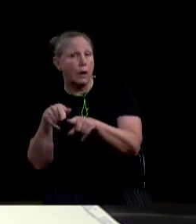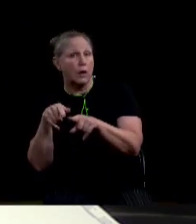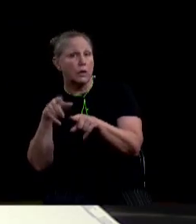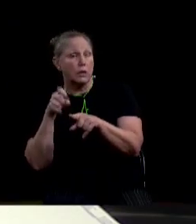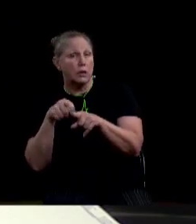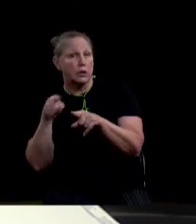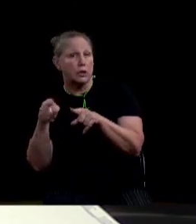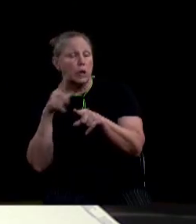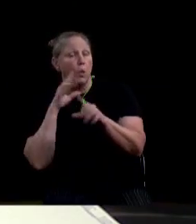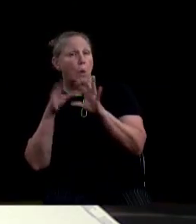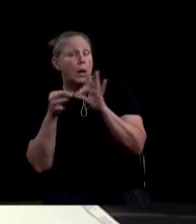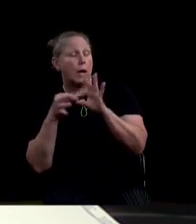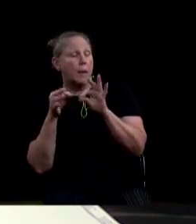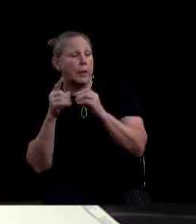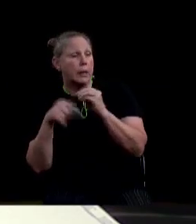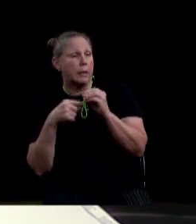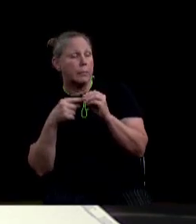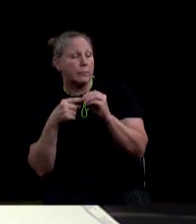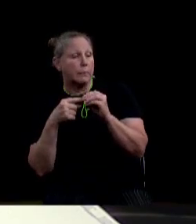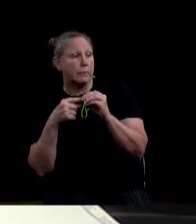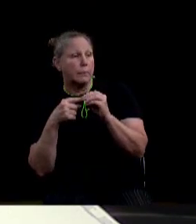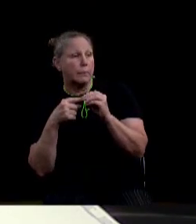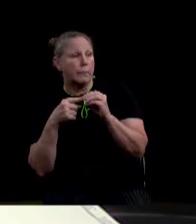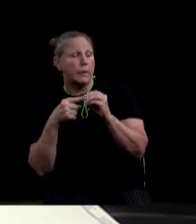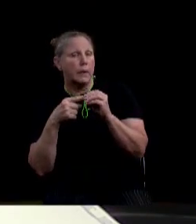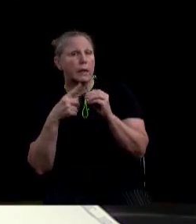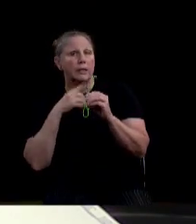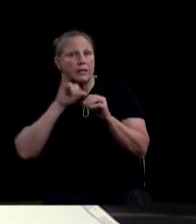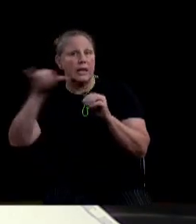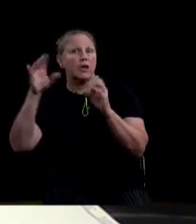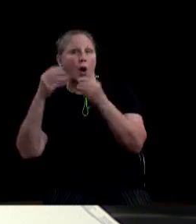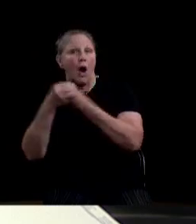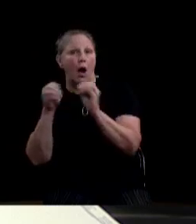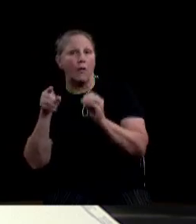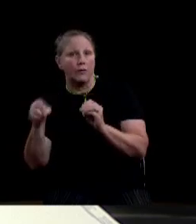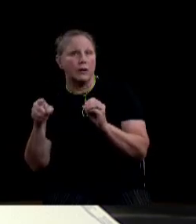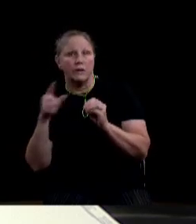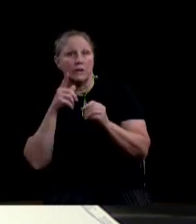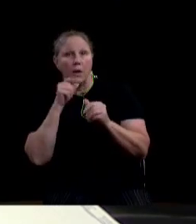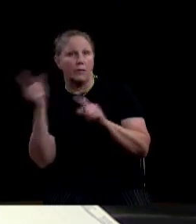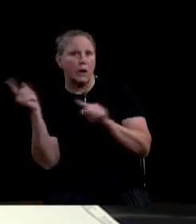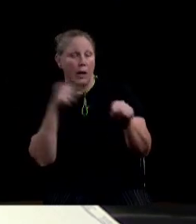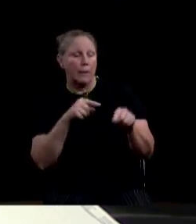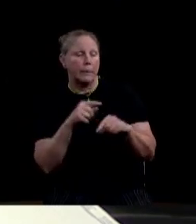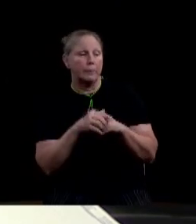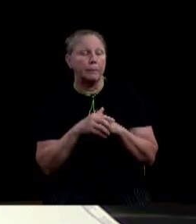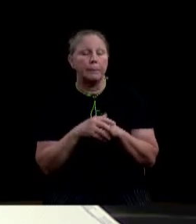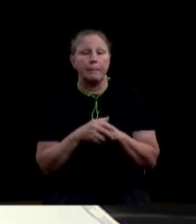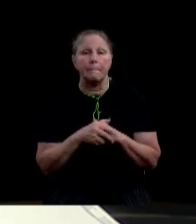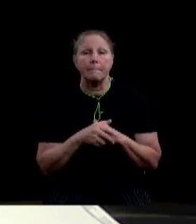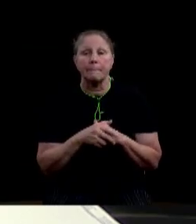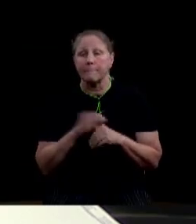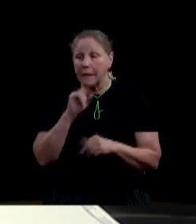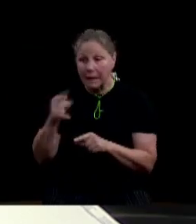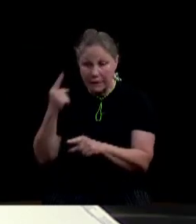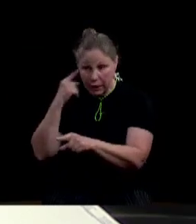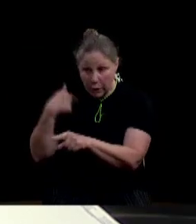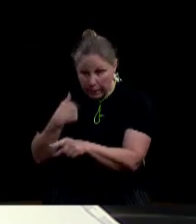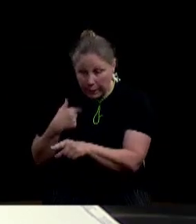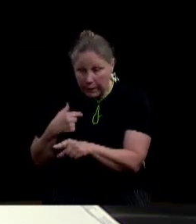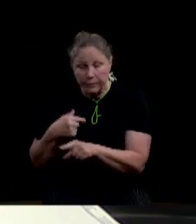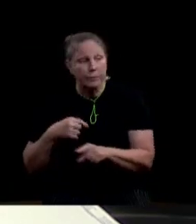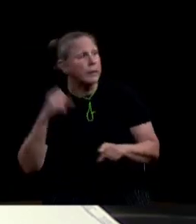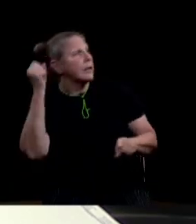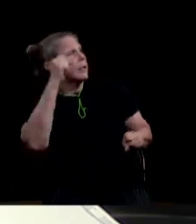in her office to avoid having too many people in one location. Liz, can you hear us? Yes, can you hear me? We